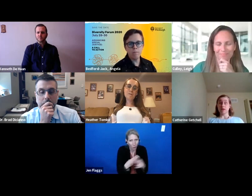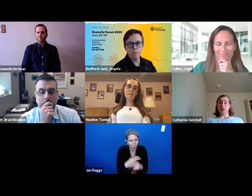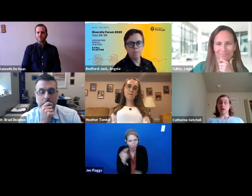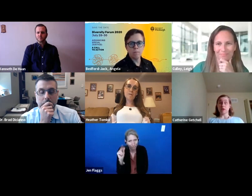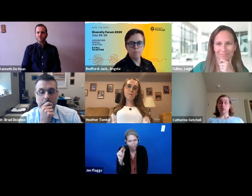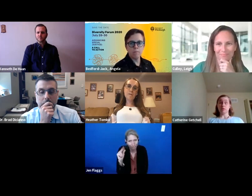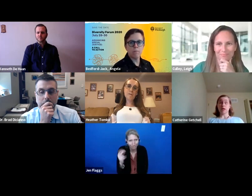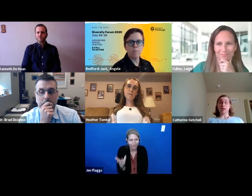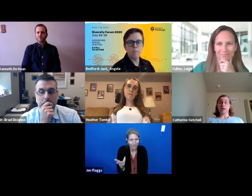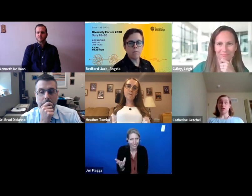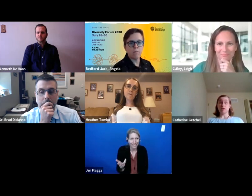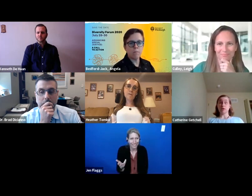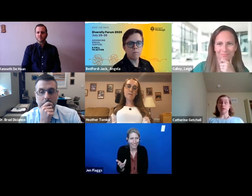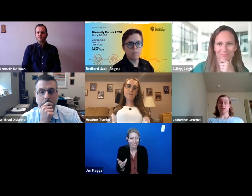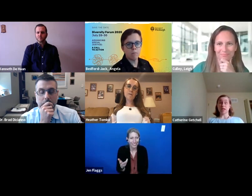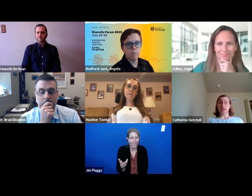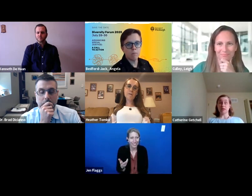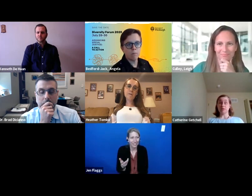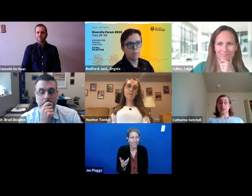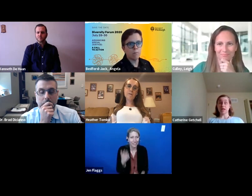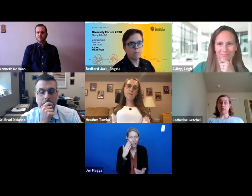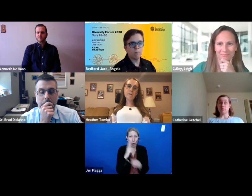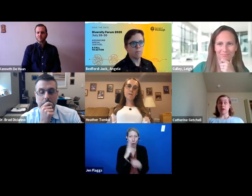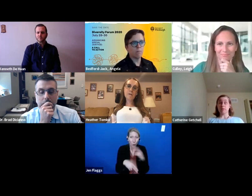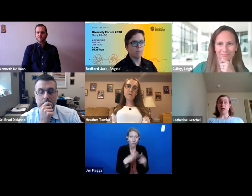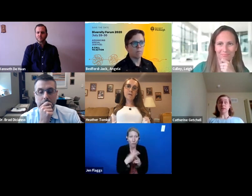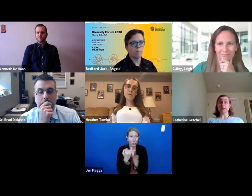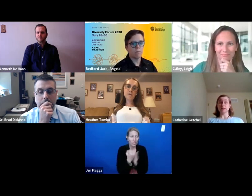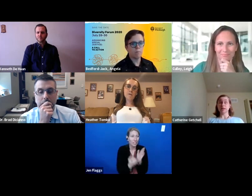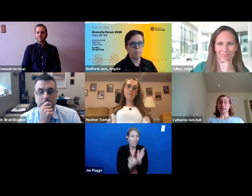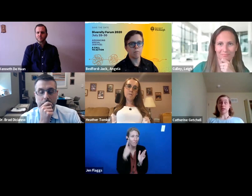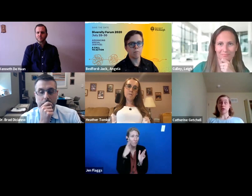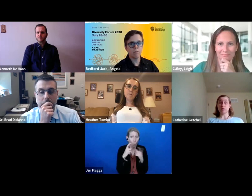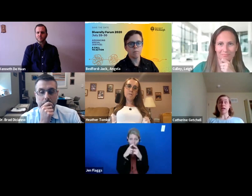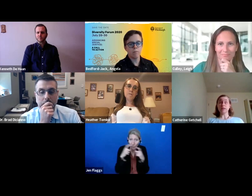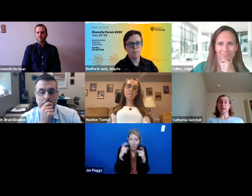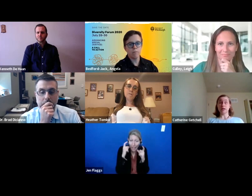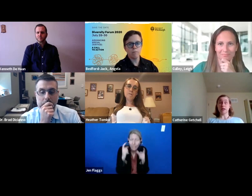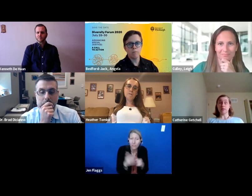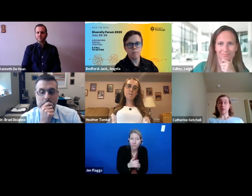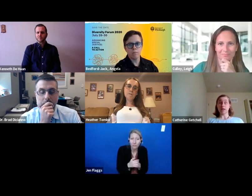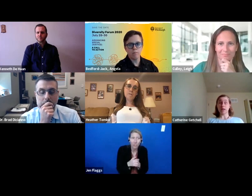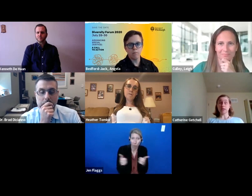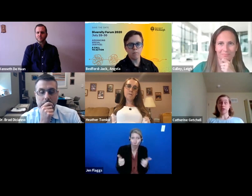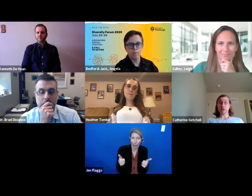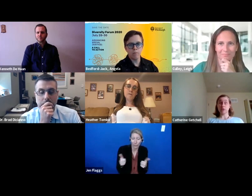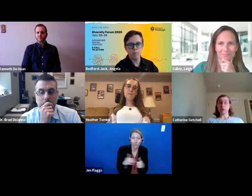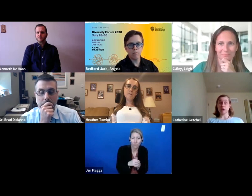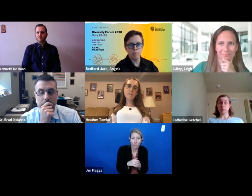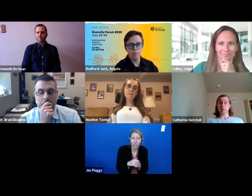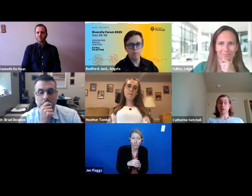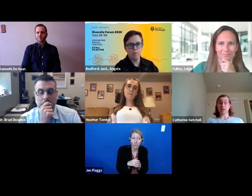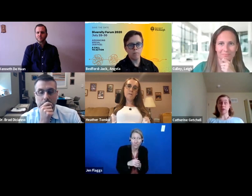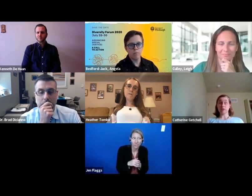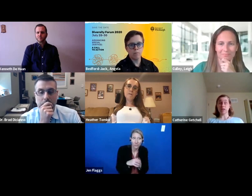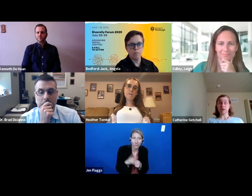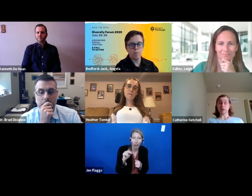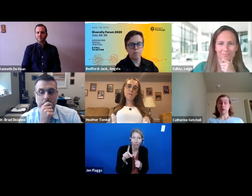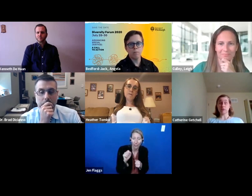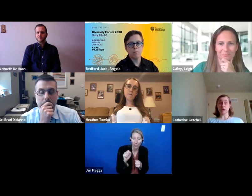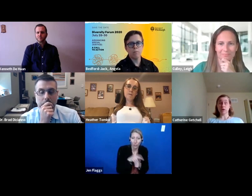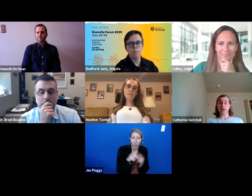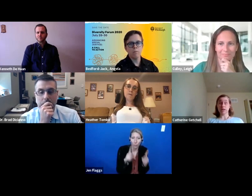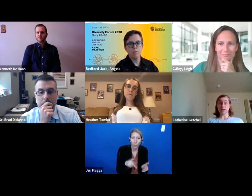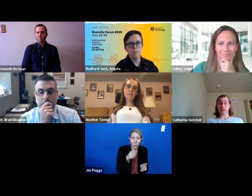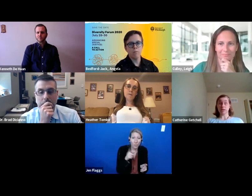that, you know, like the universal design of, say, wearing masks is great, unless you are a person who's